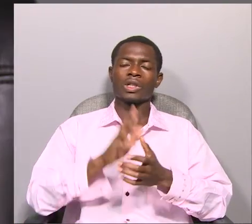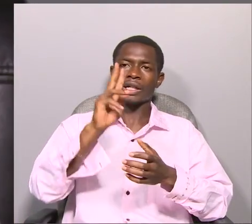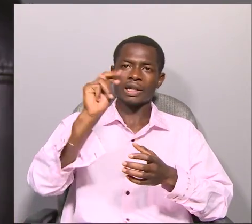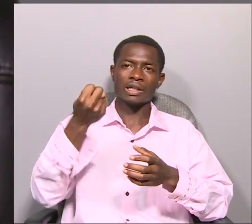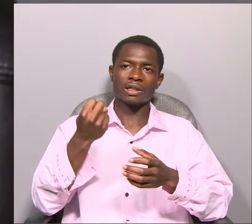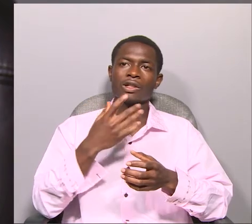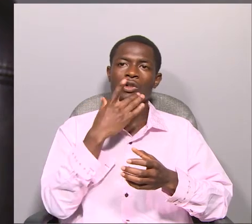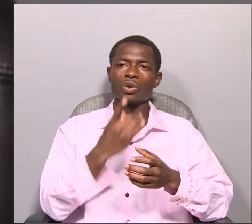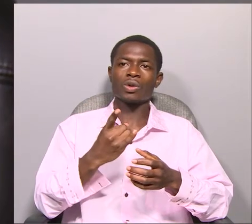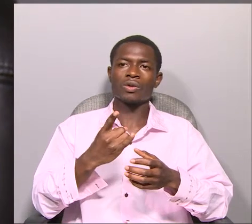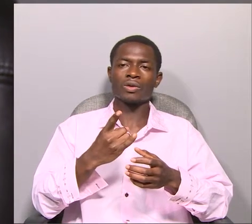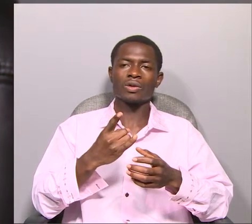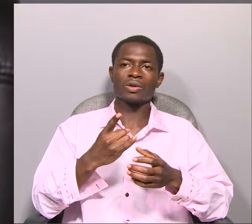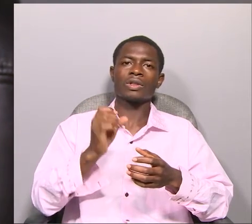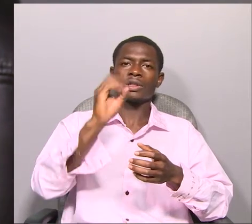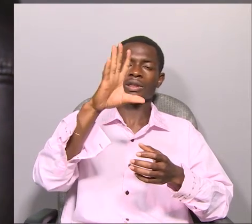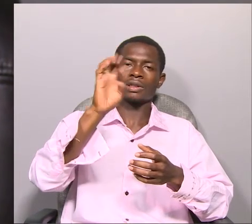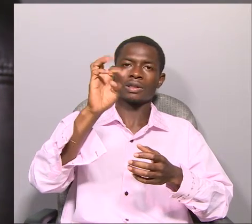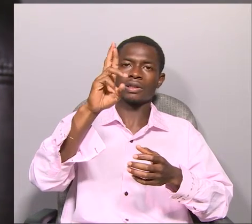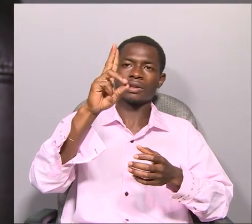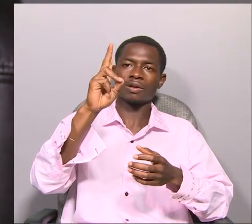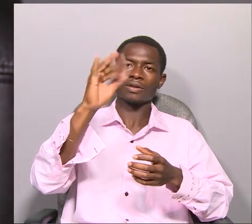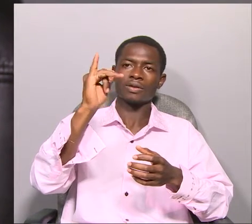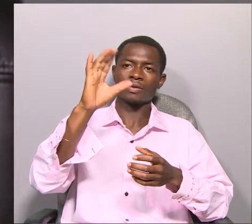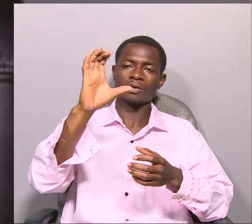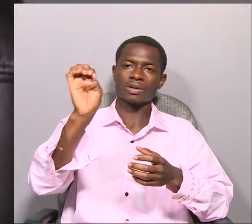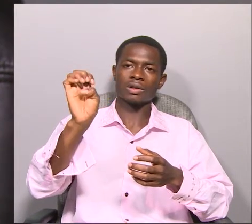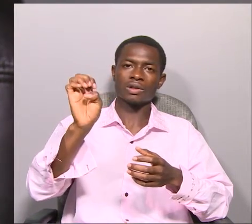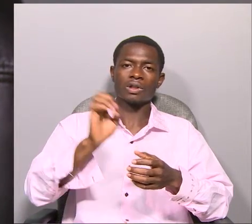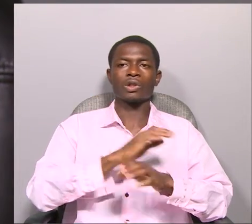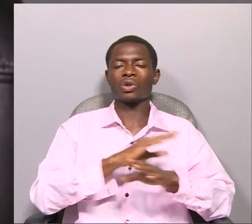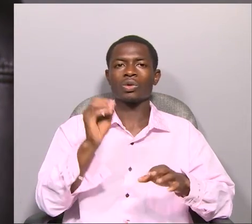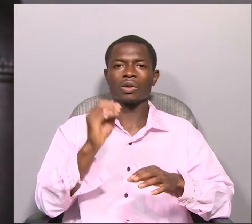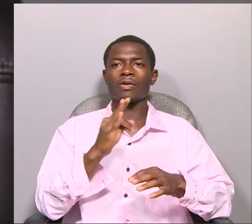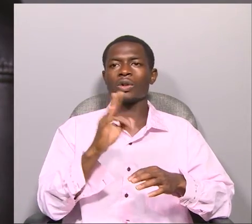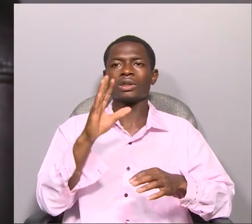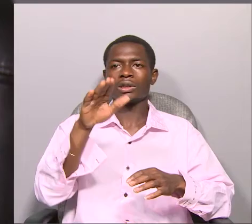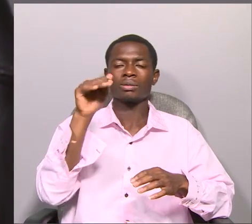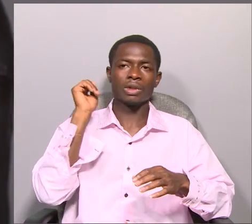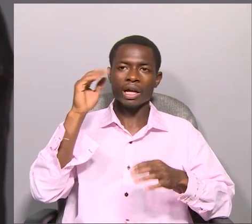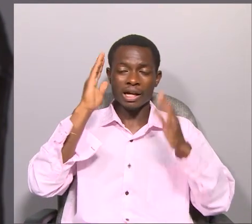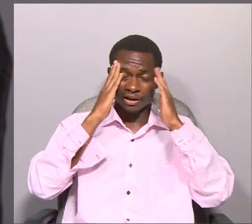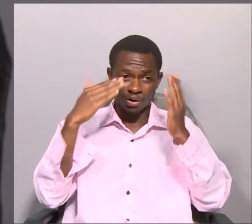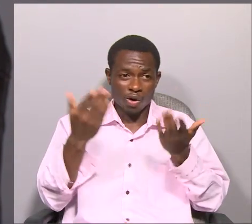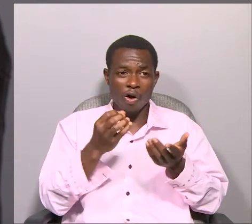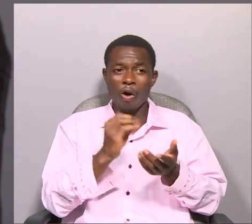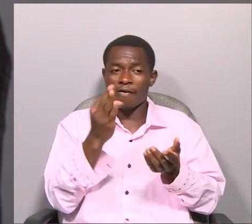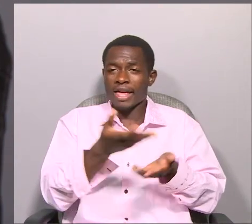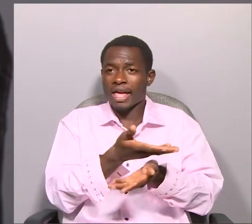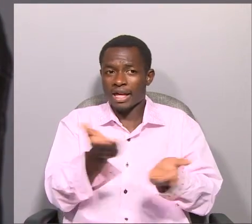Youth Service is not peculiar to Zimbabwe. I don't know of any